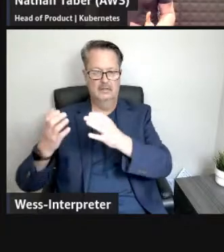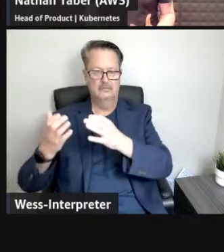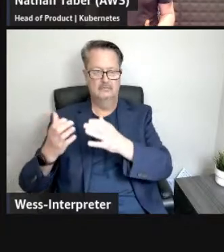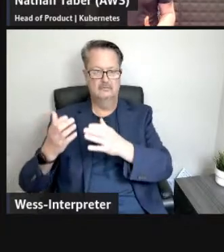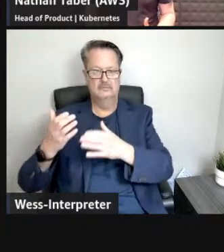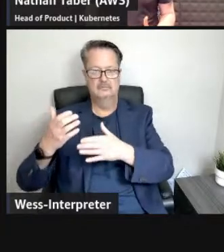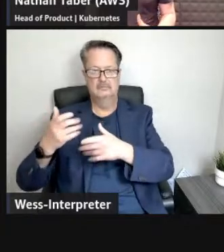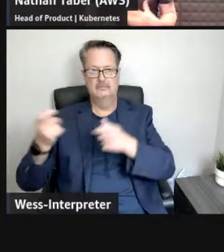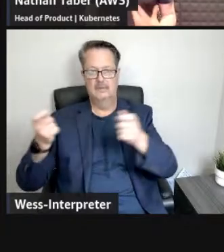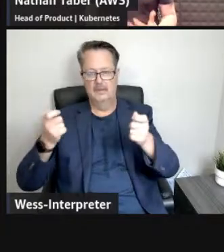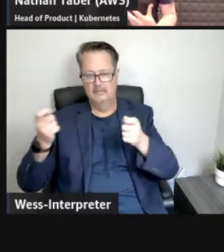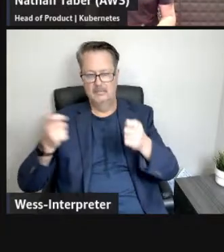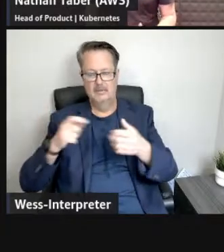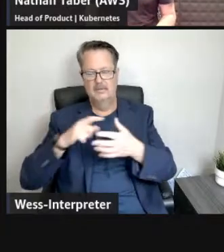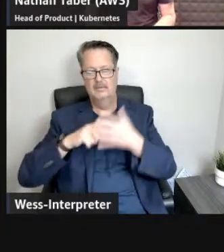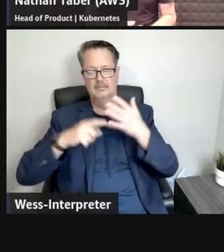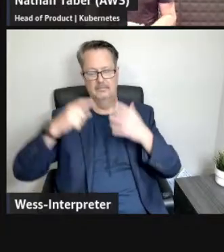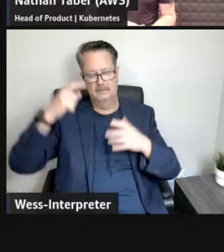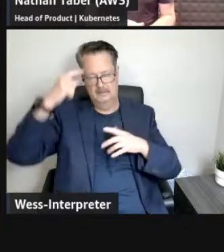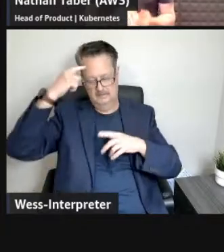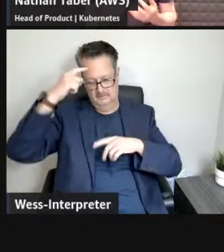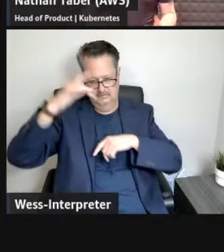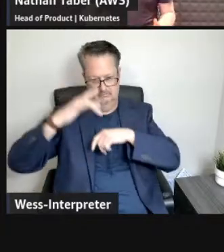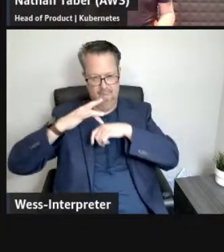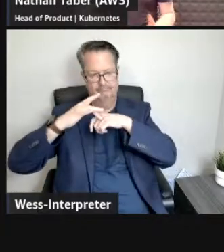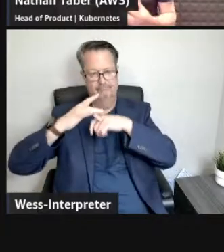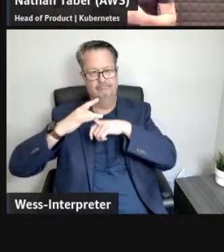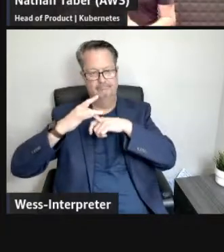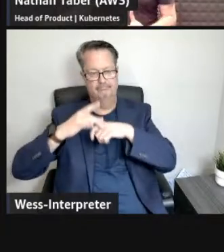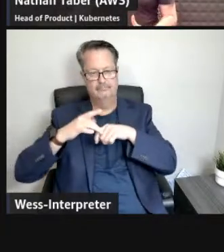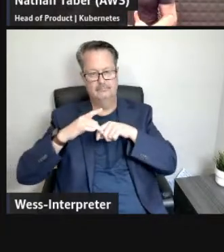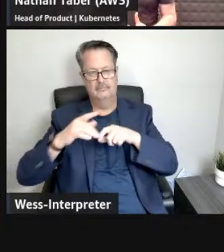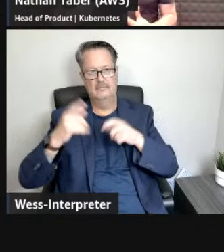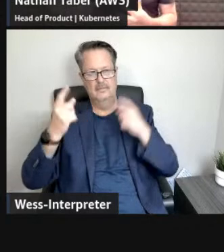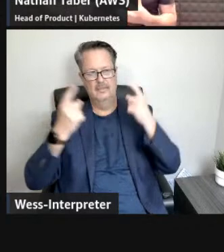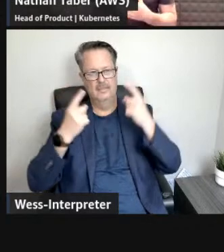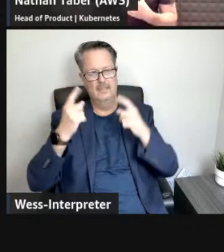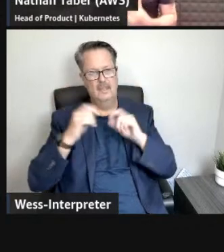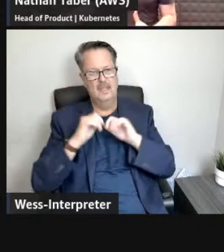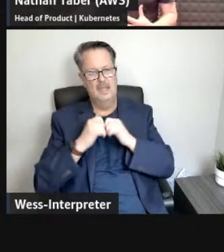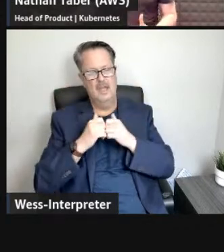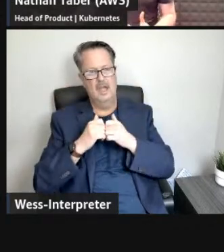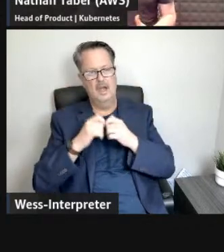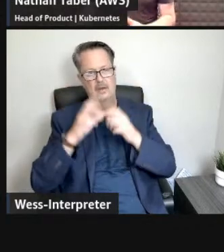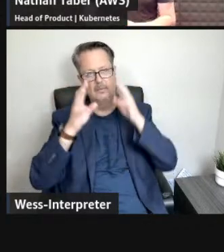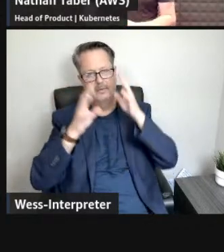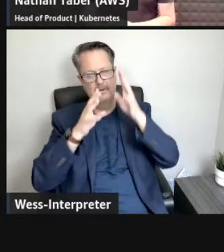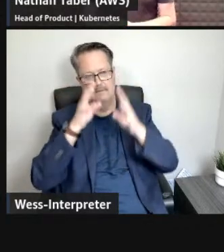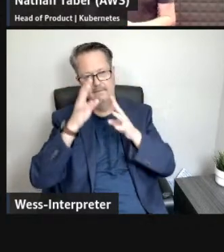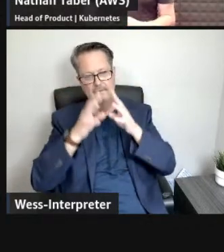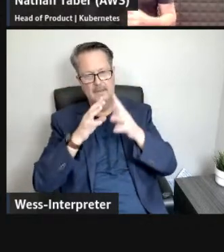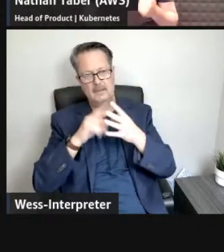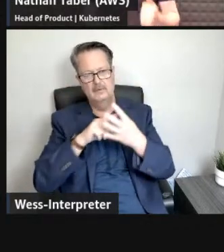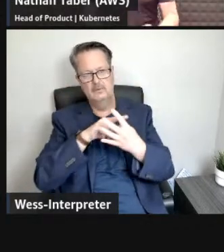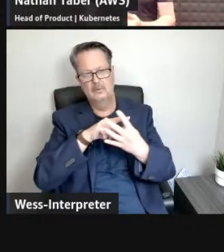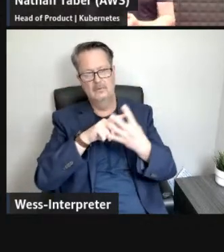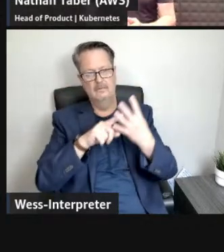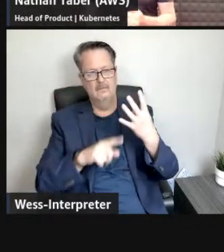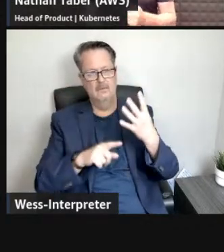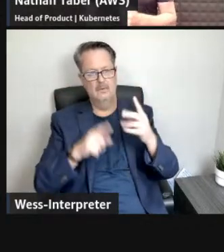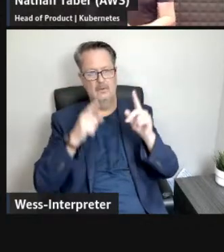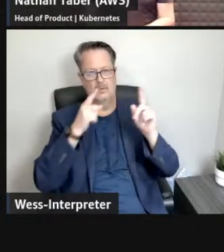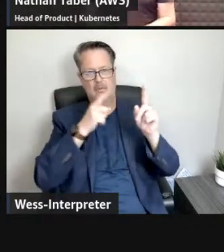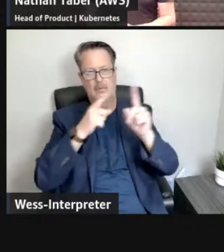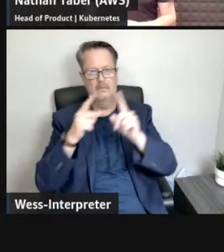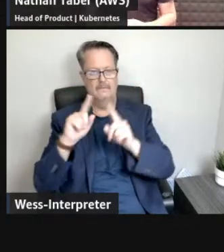on my mind and my team's mind as we think about how do we innovate to help customers achieve those 4 goals. So first,